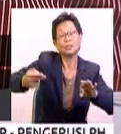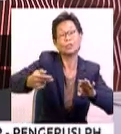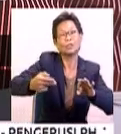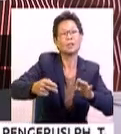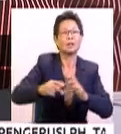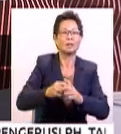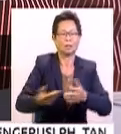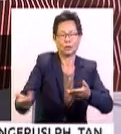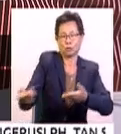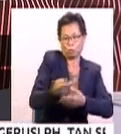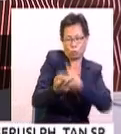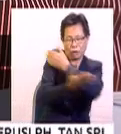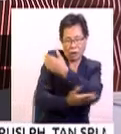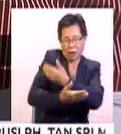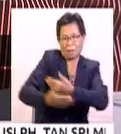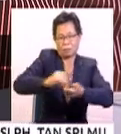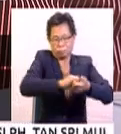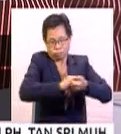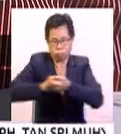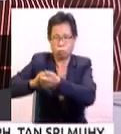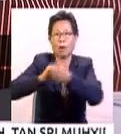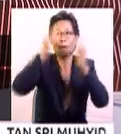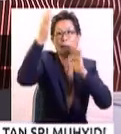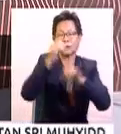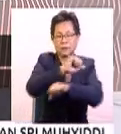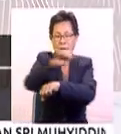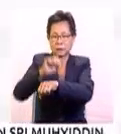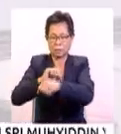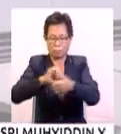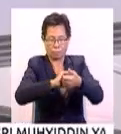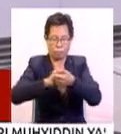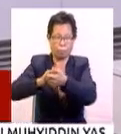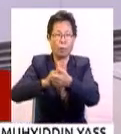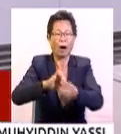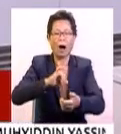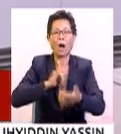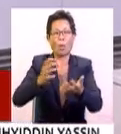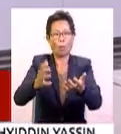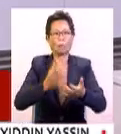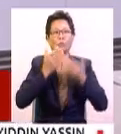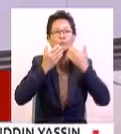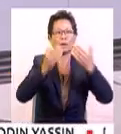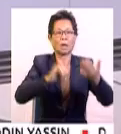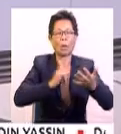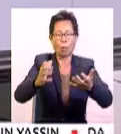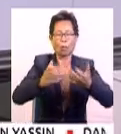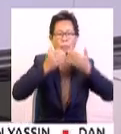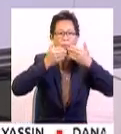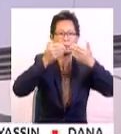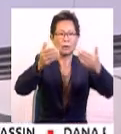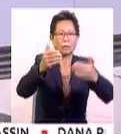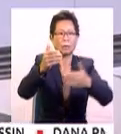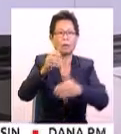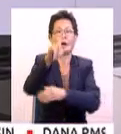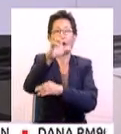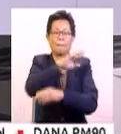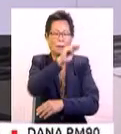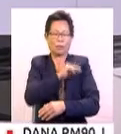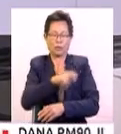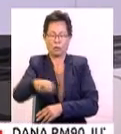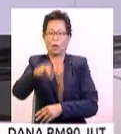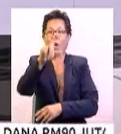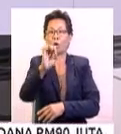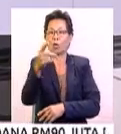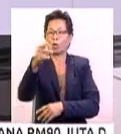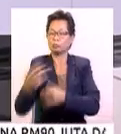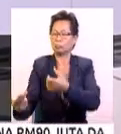enhancing bilateral cooperation between Malaysia and Singapore. I would like to thank Your Excellency Anthony Lok for joining